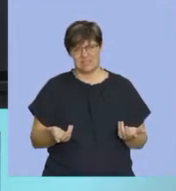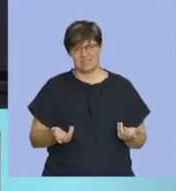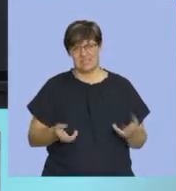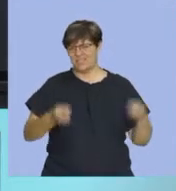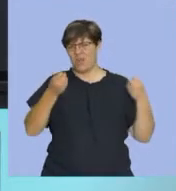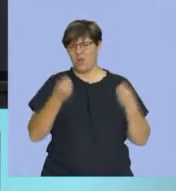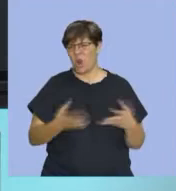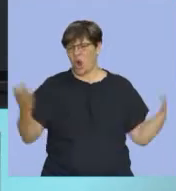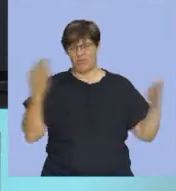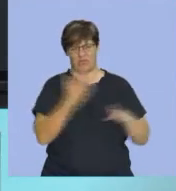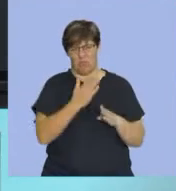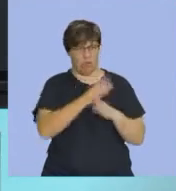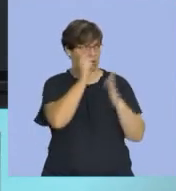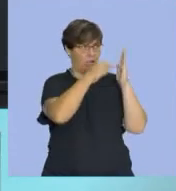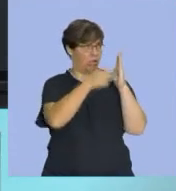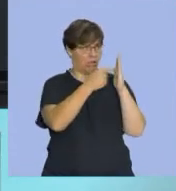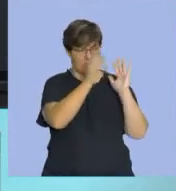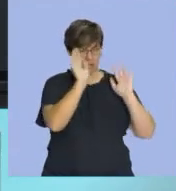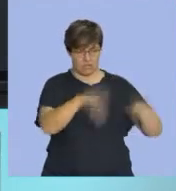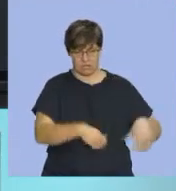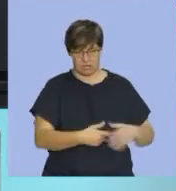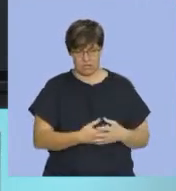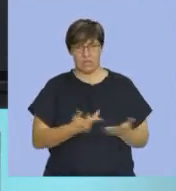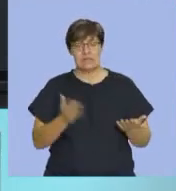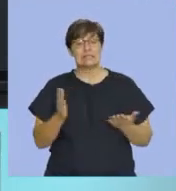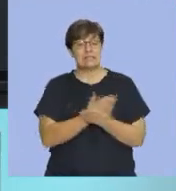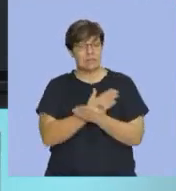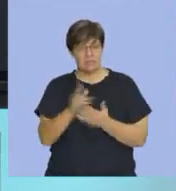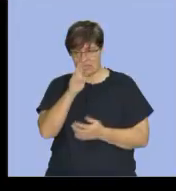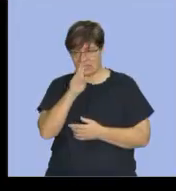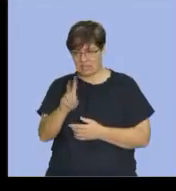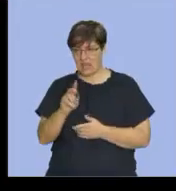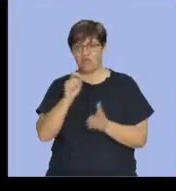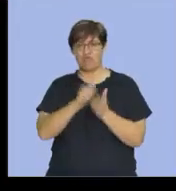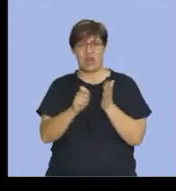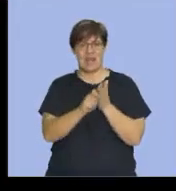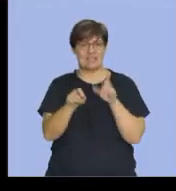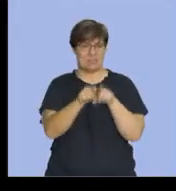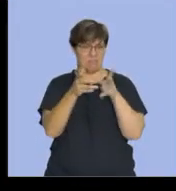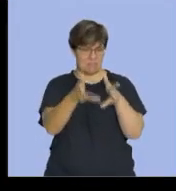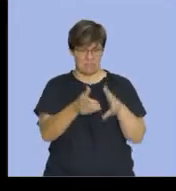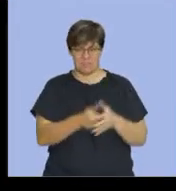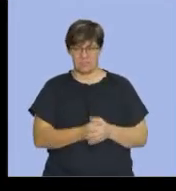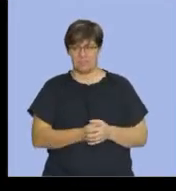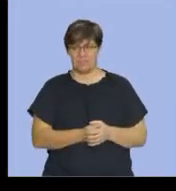just lots of work on the calculator. You will sometimes see it written like this.